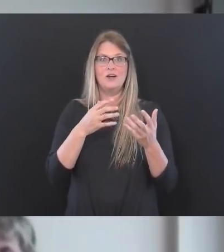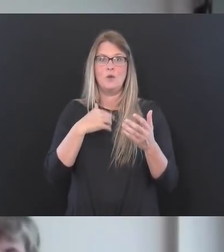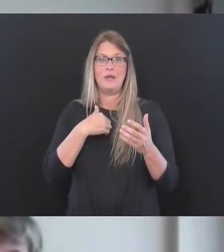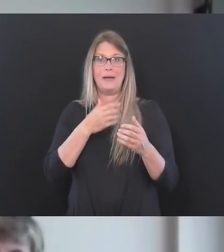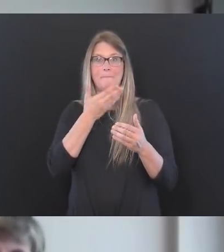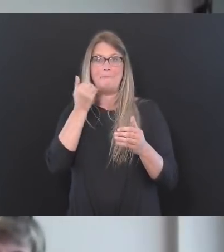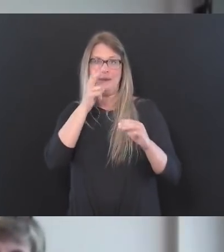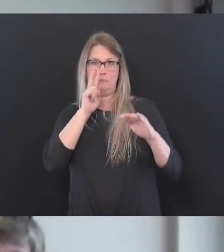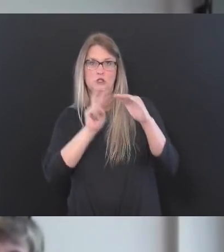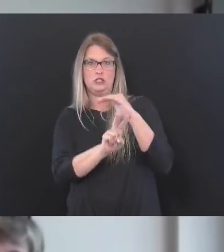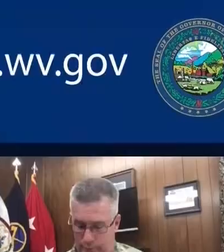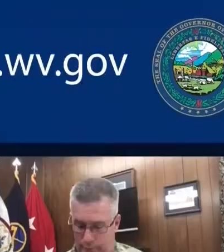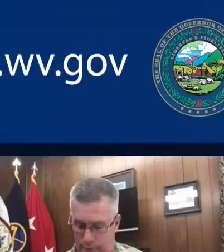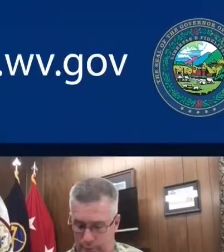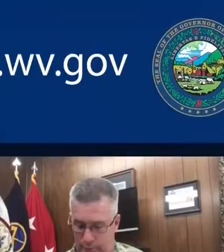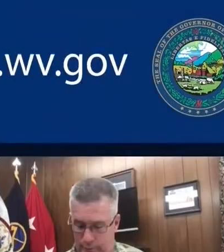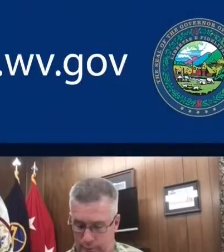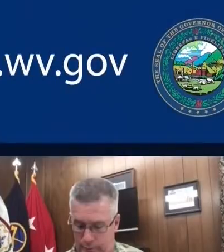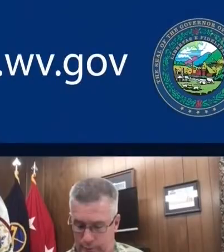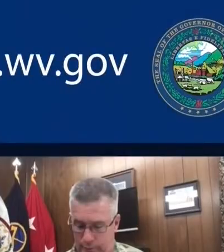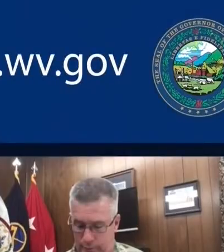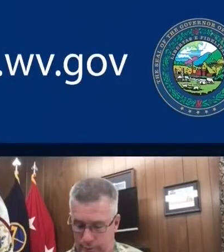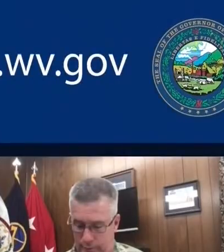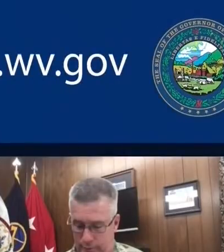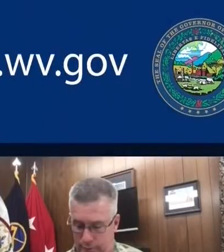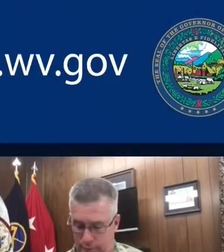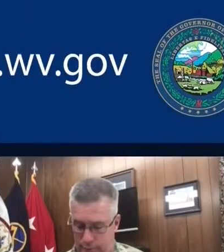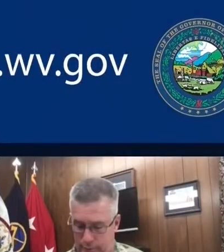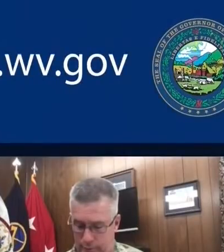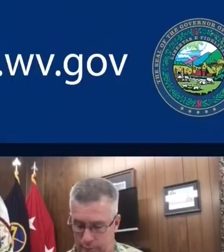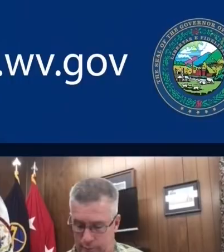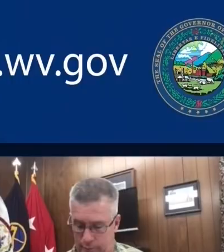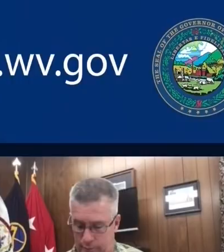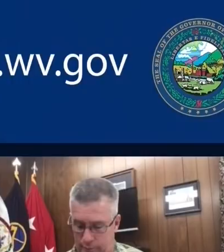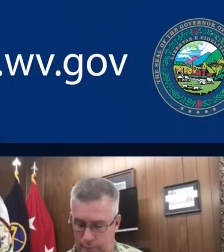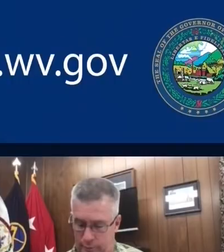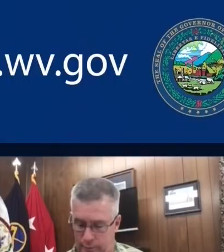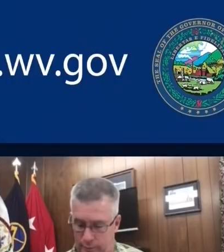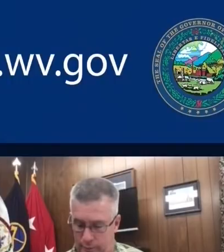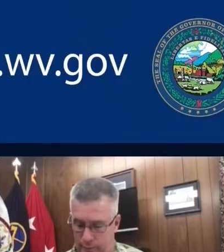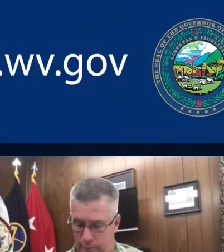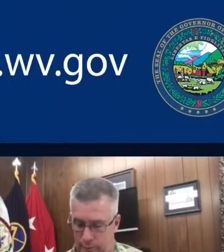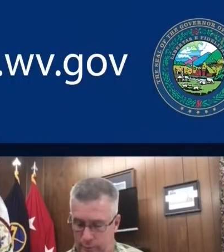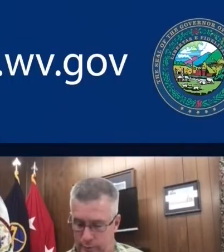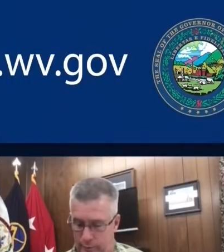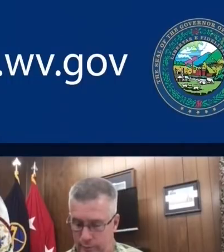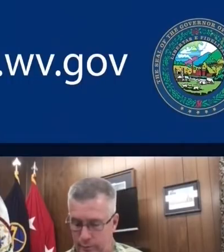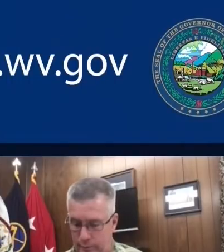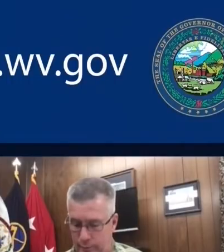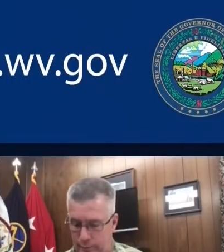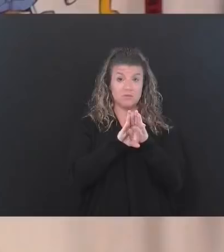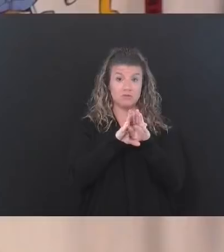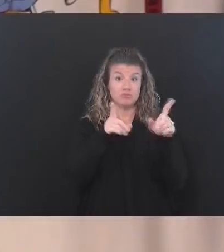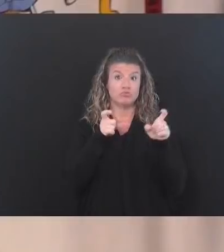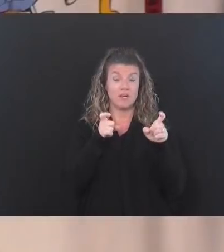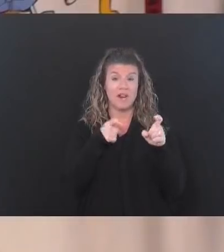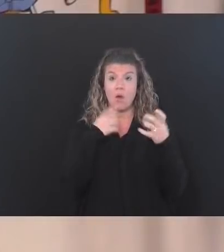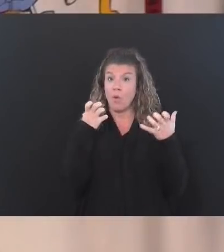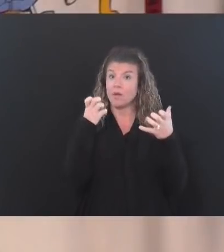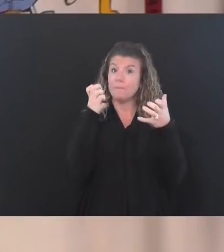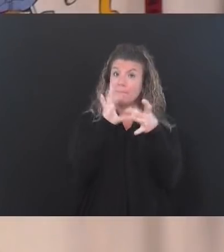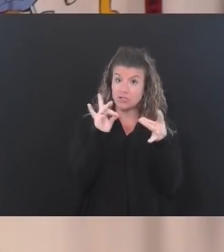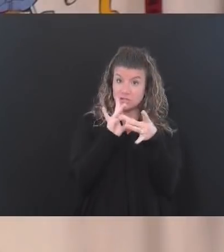that. Okay, thank you, Governor. I'll turn it back to you. Well, I'll just end real quickly and just say just this,